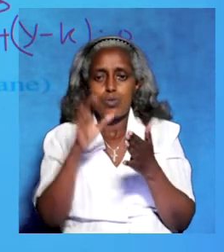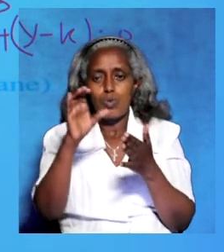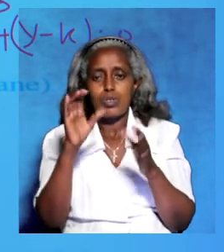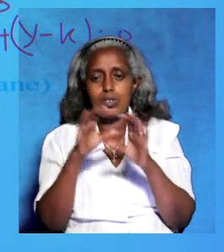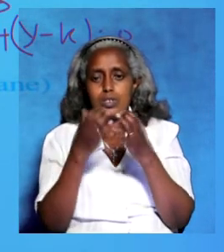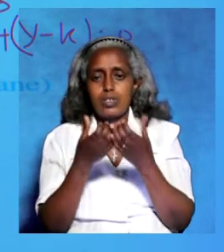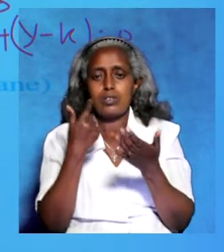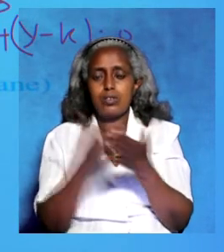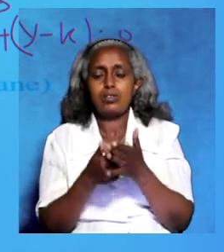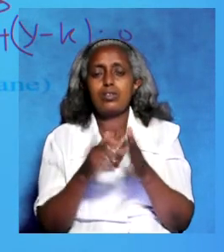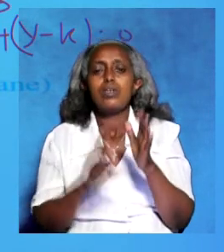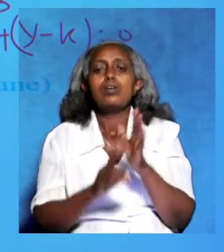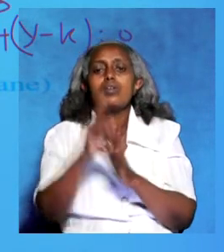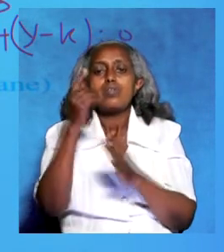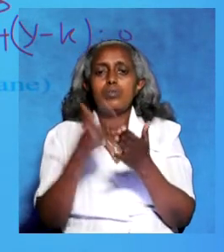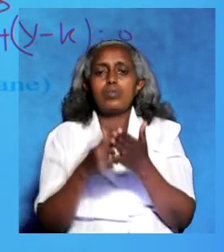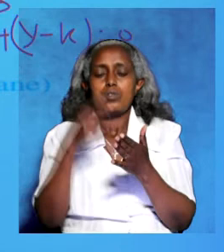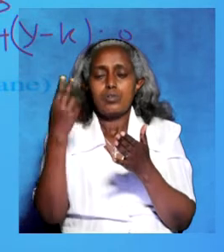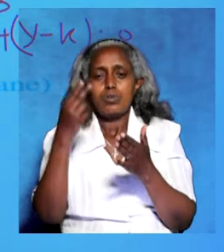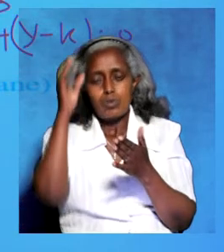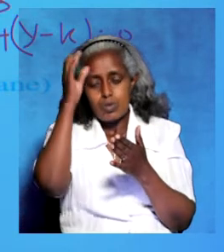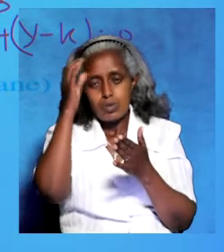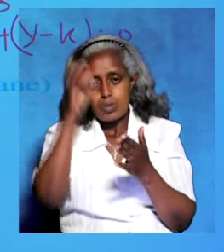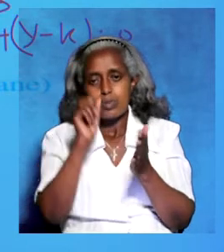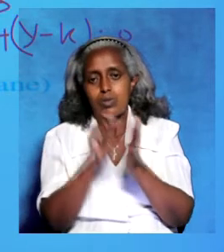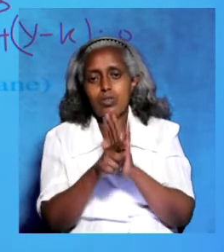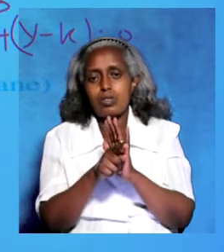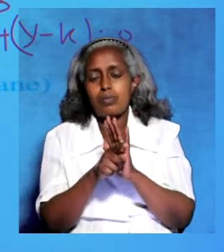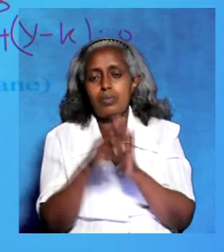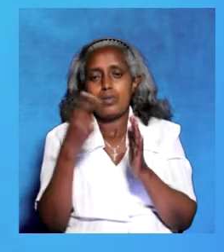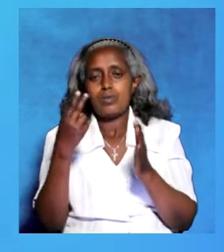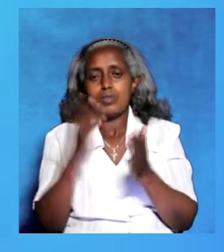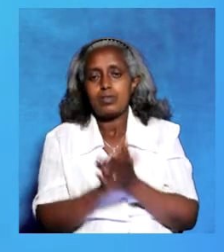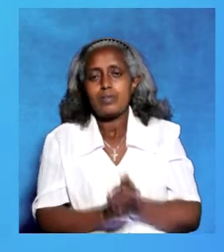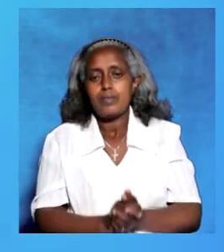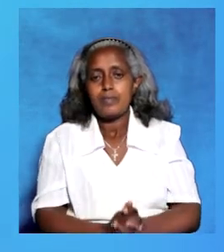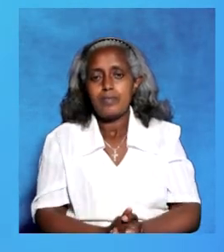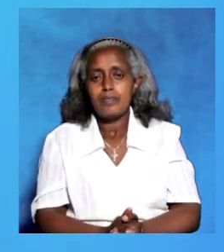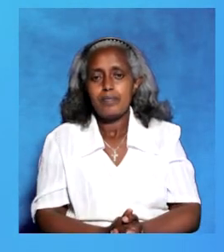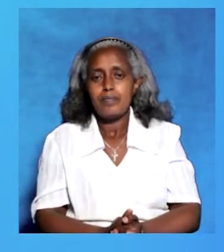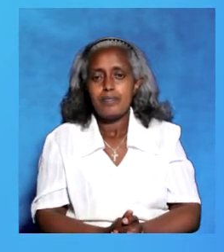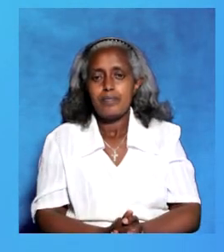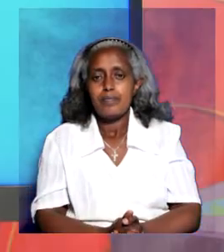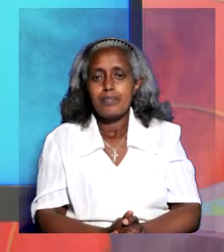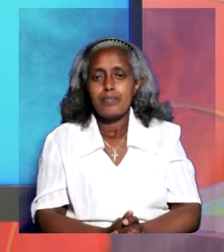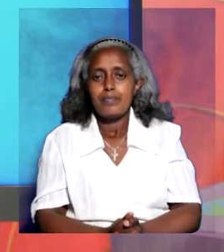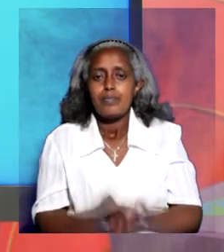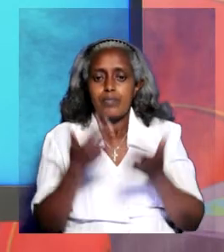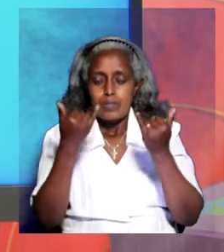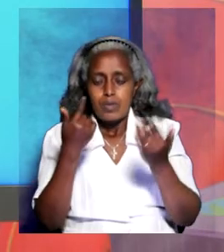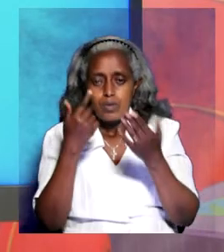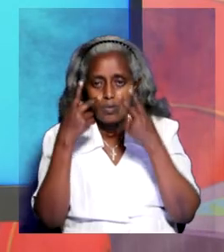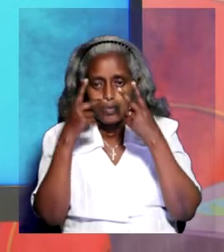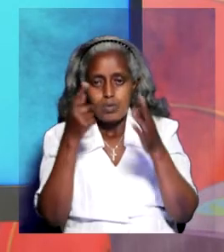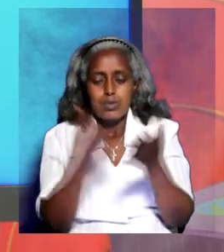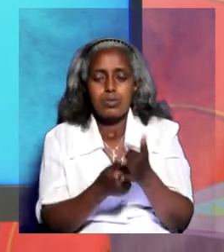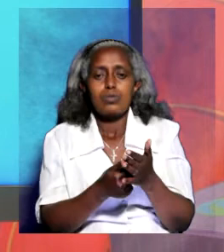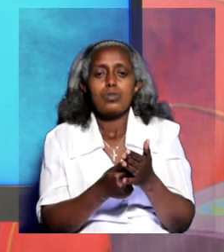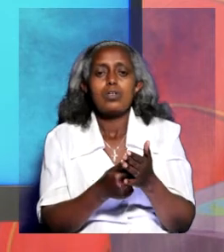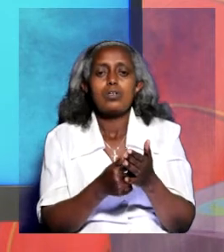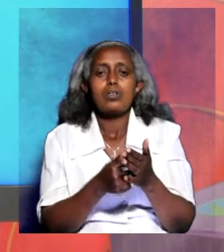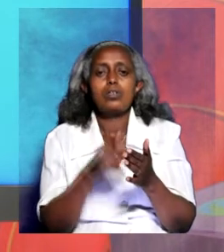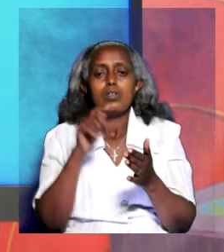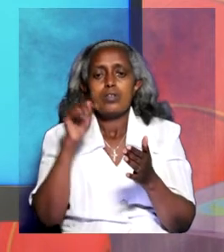or let's develop this concept using examples. Okay, let's see example. Now, look this one. Let T